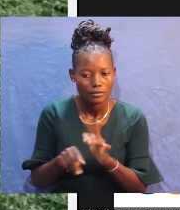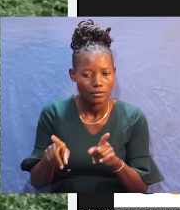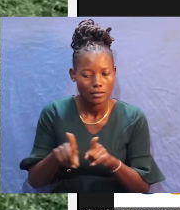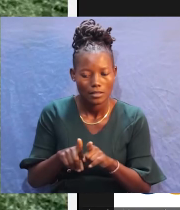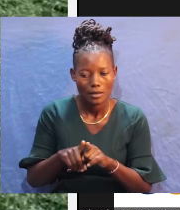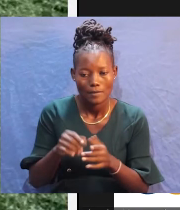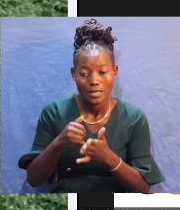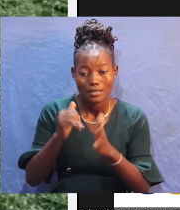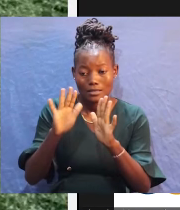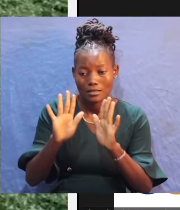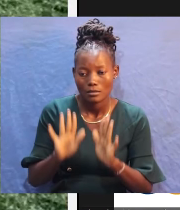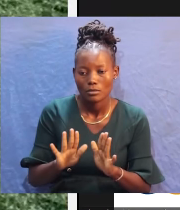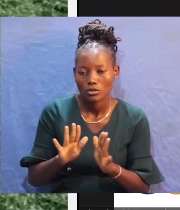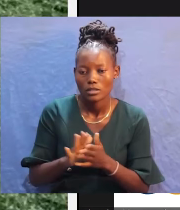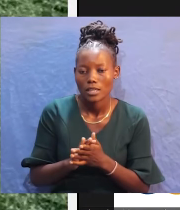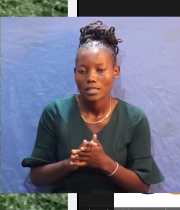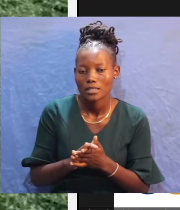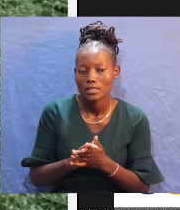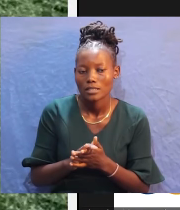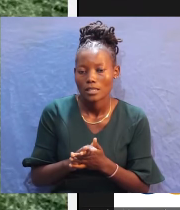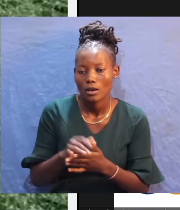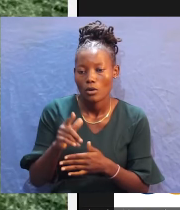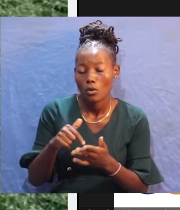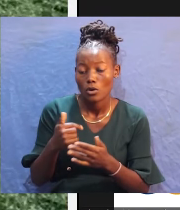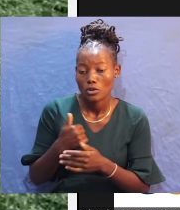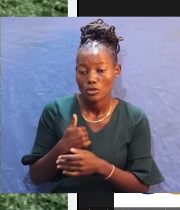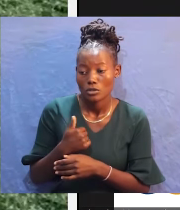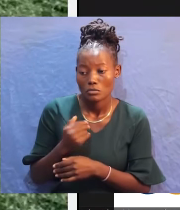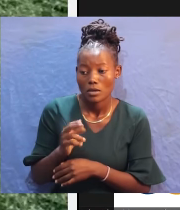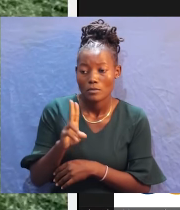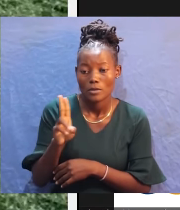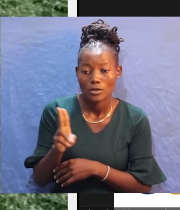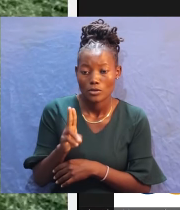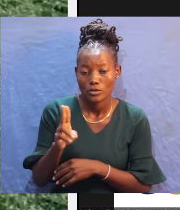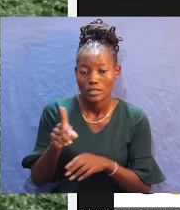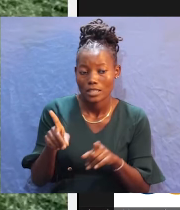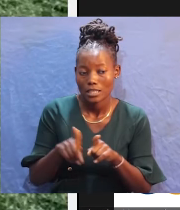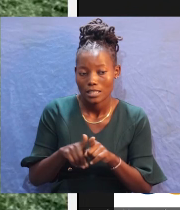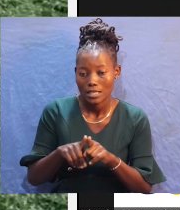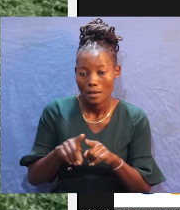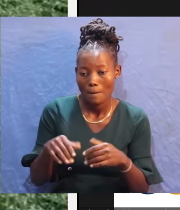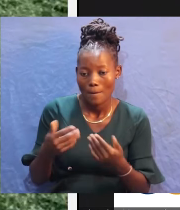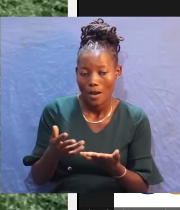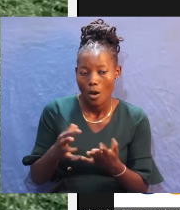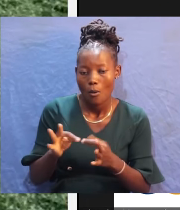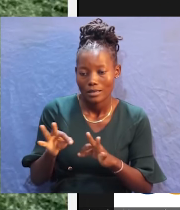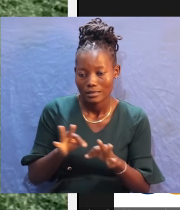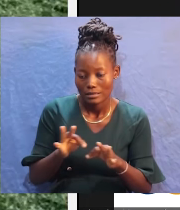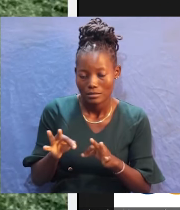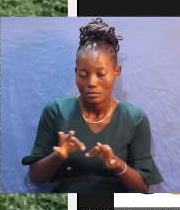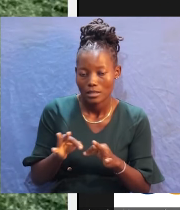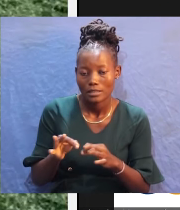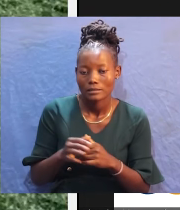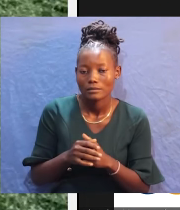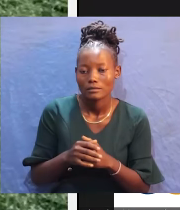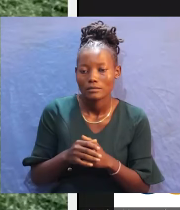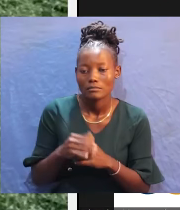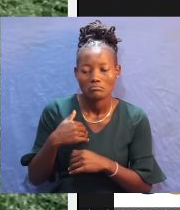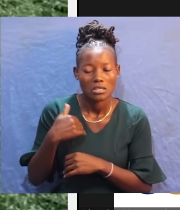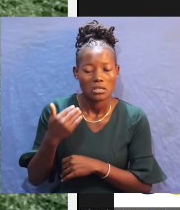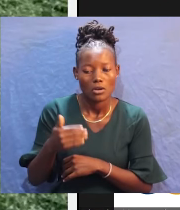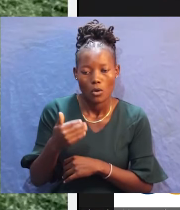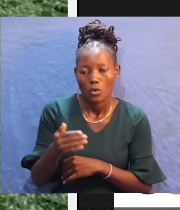each person that is using sport for development, they can change and they can adapt this definition more